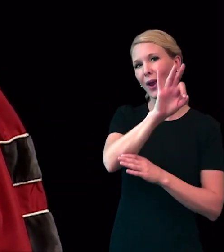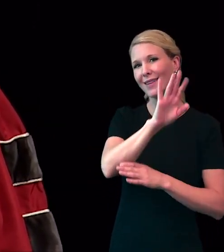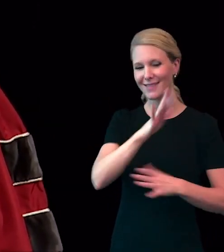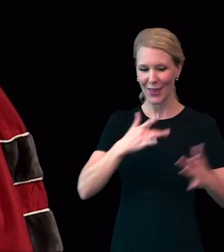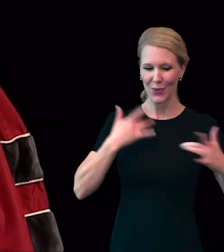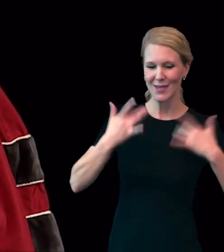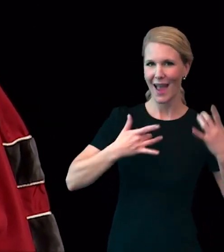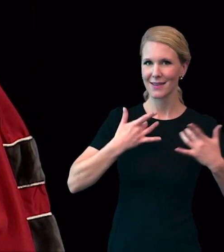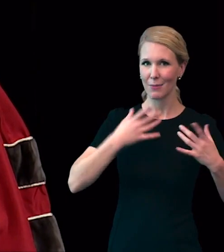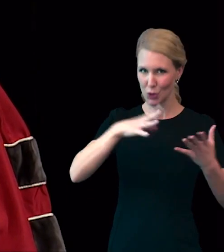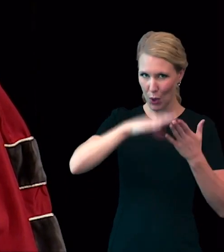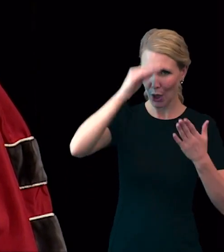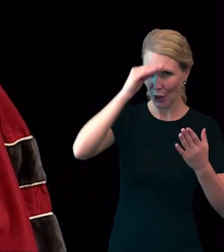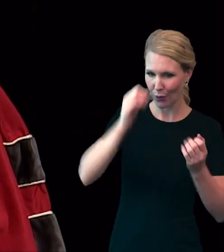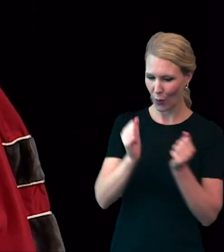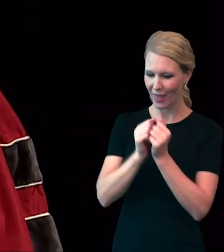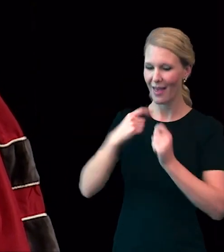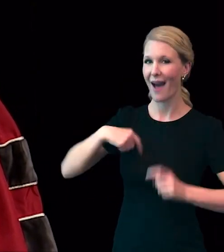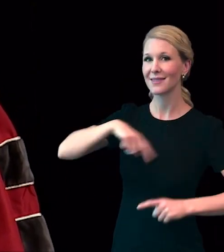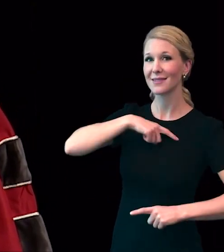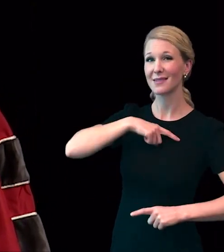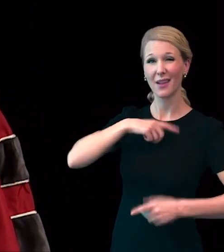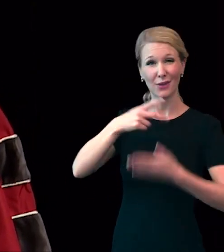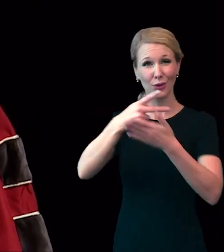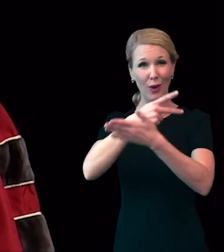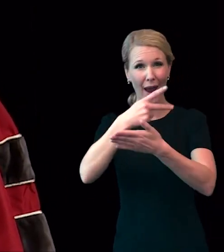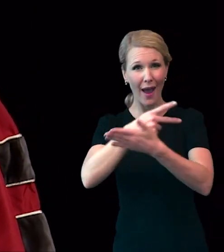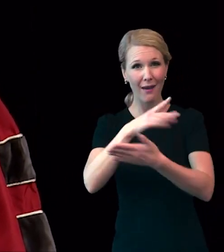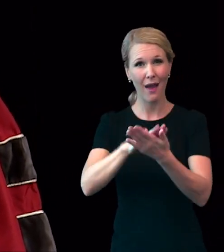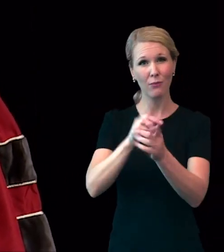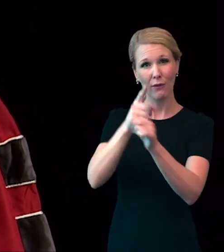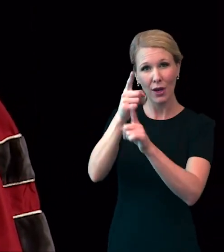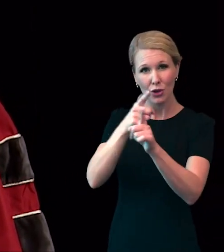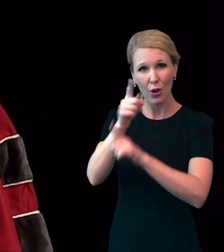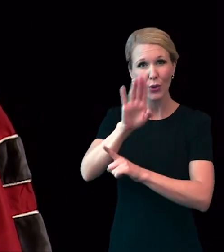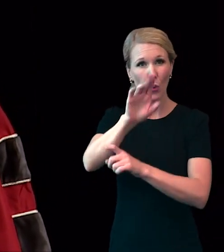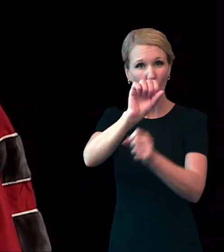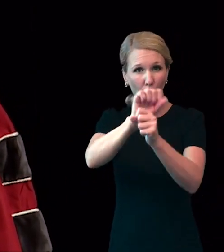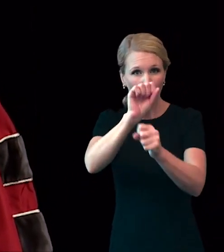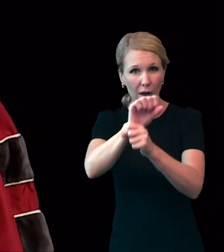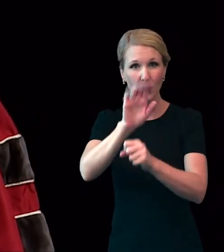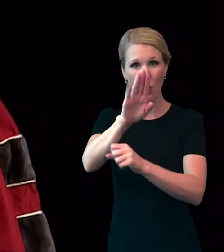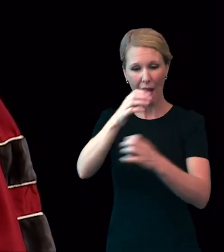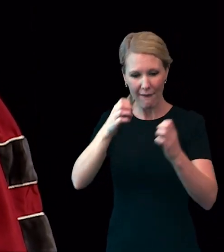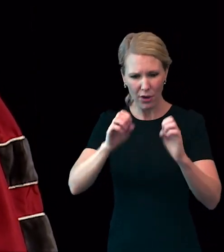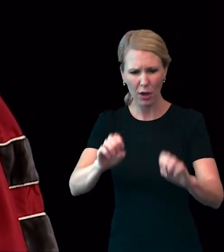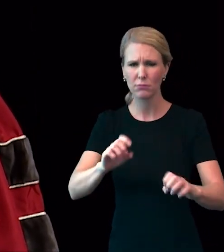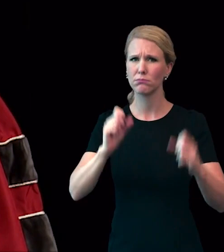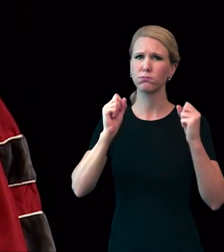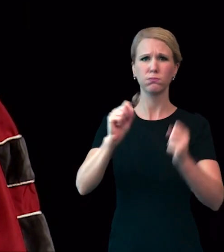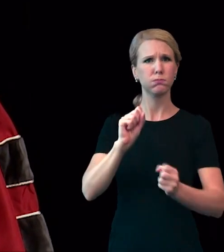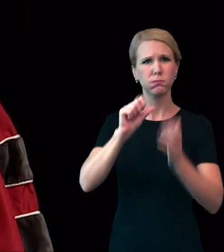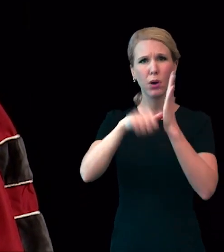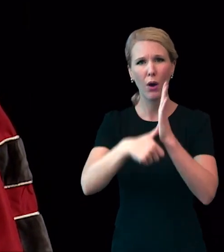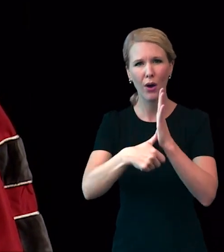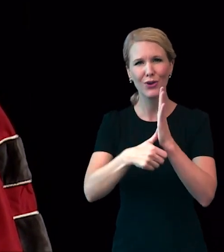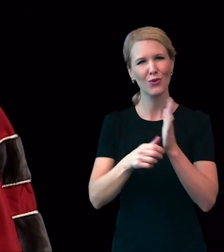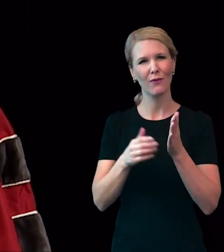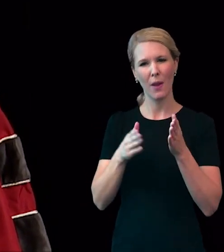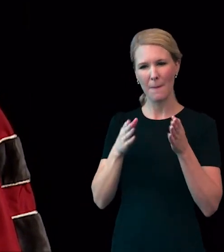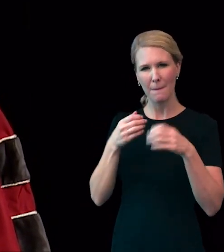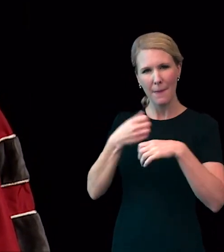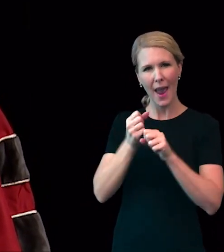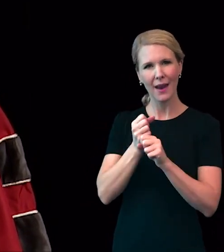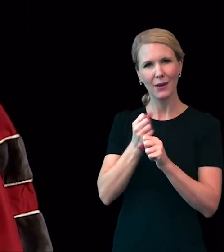learn alongside us. To the graduate and professional students, your work and efforts have been impactful. You have paved the way for the next group to continue to make